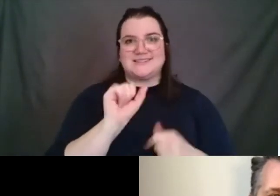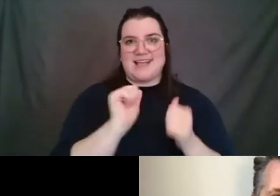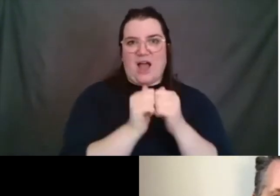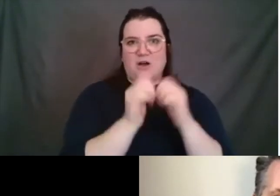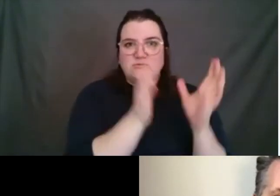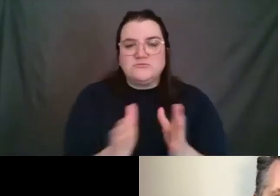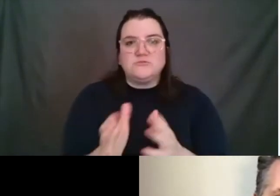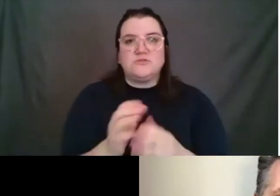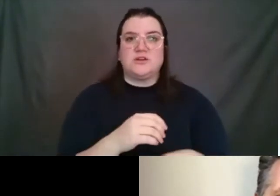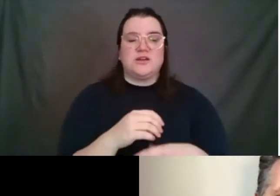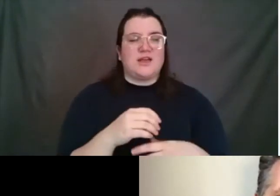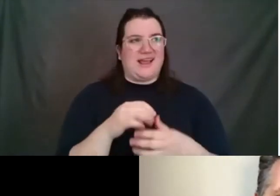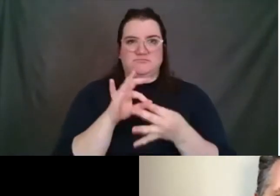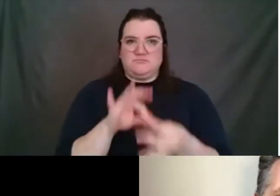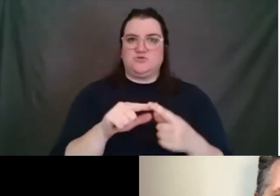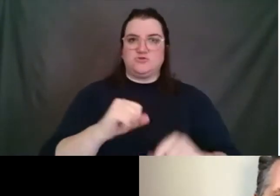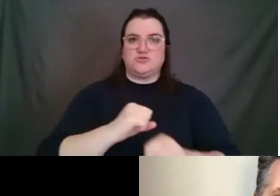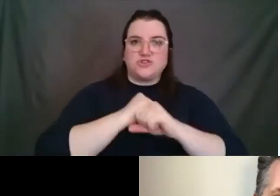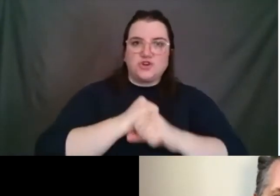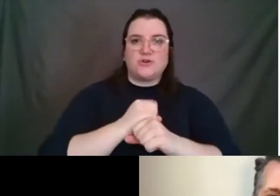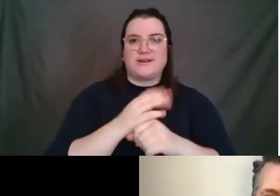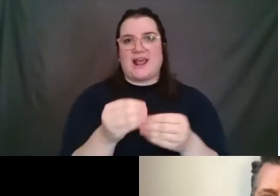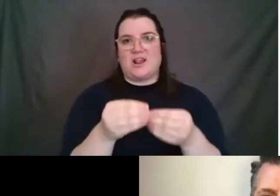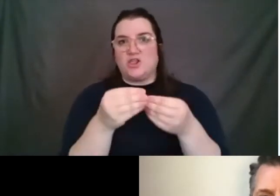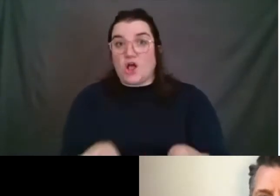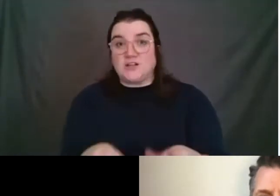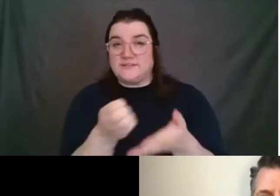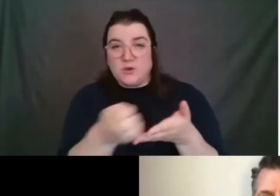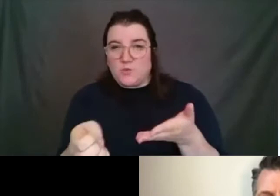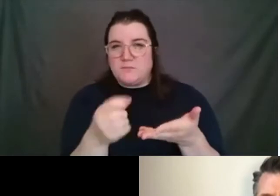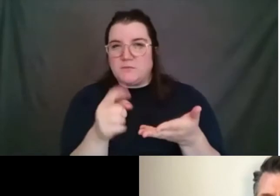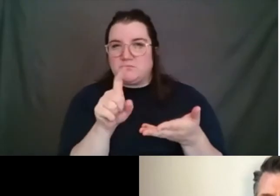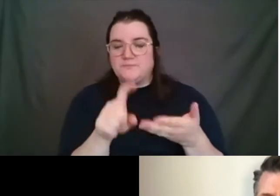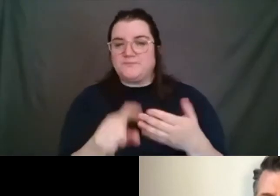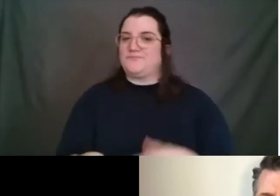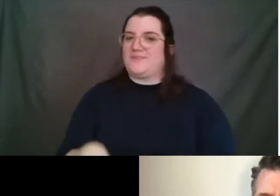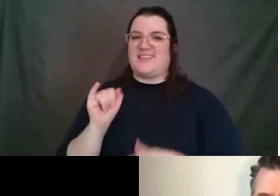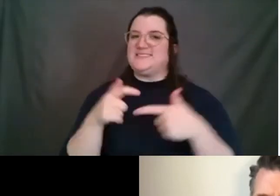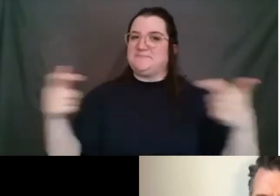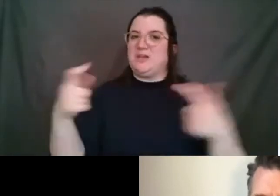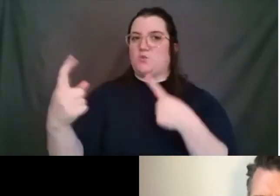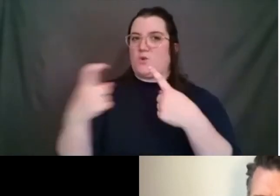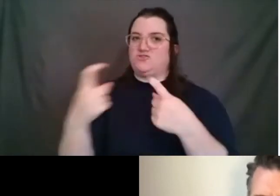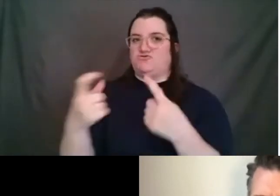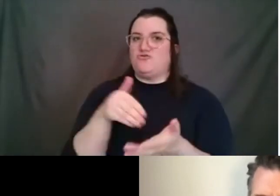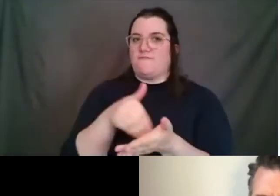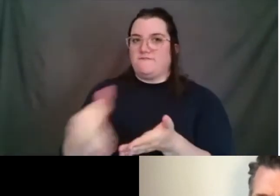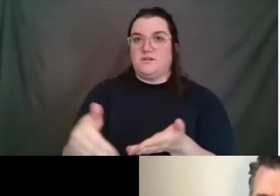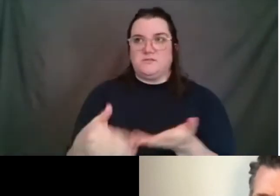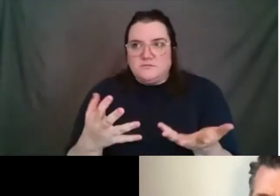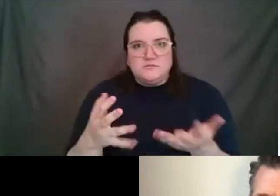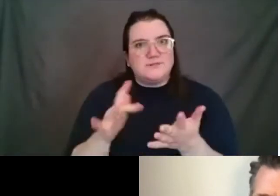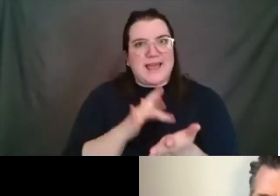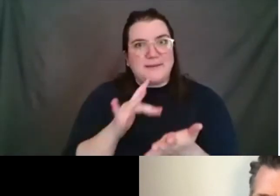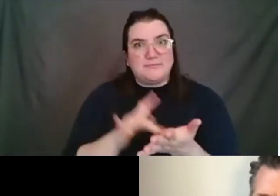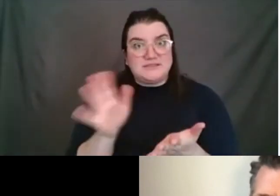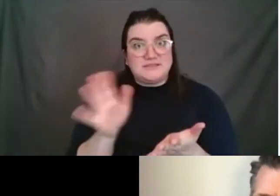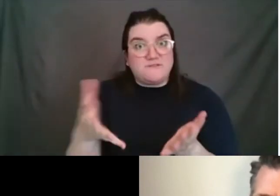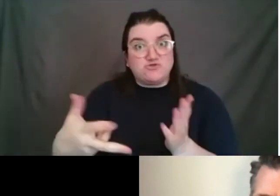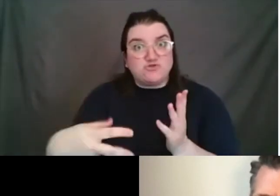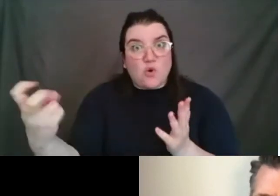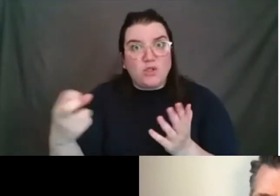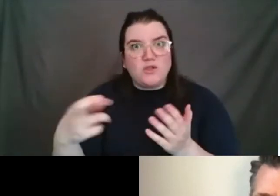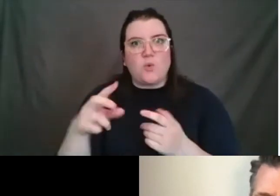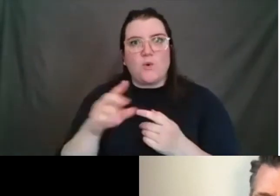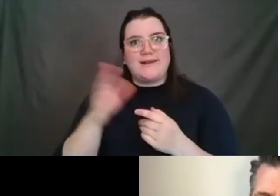loss of the equipment? Sure. So that's one of the main questions that we have people ask is like, well, don't your tablets get stolen or do they not get returned?